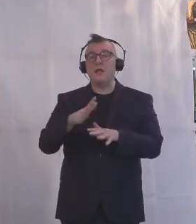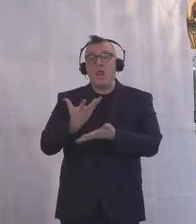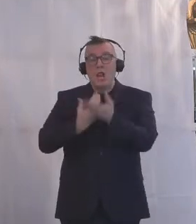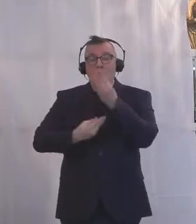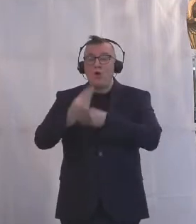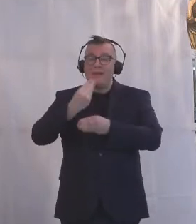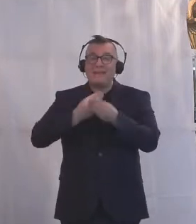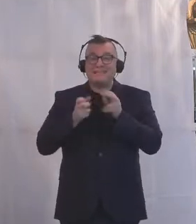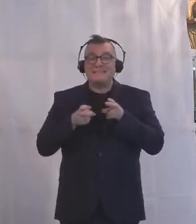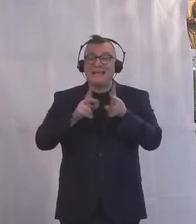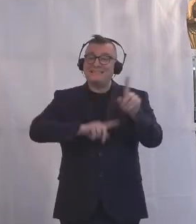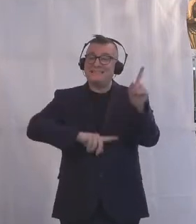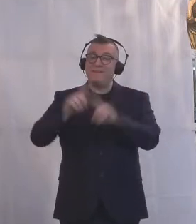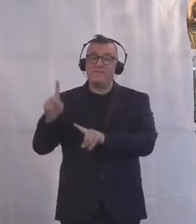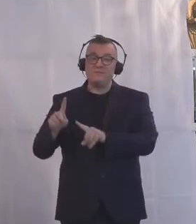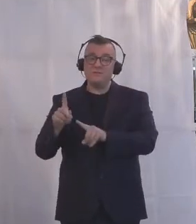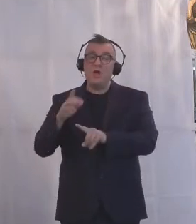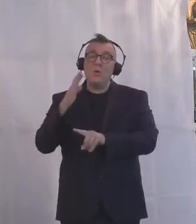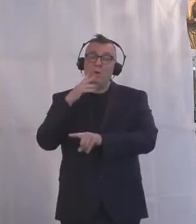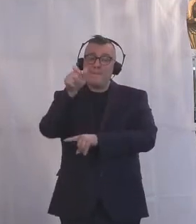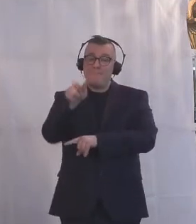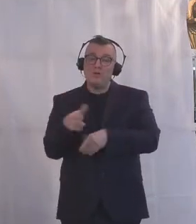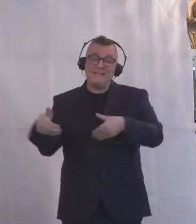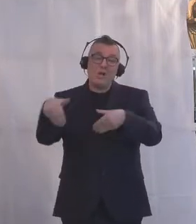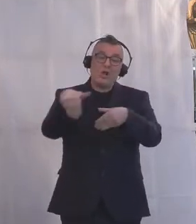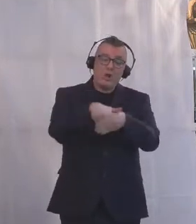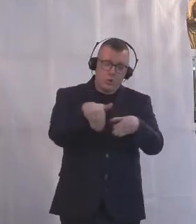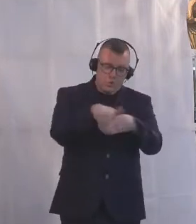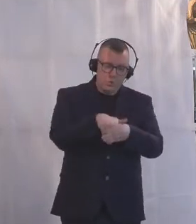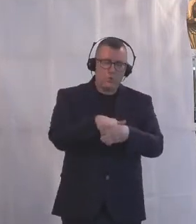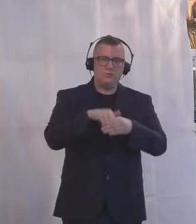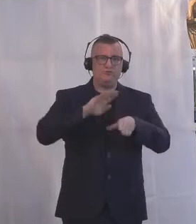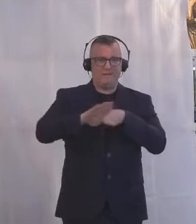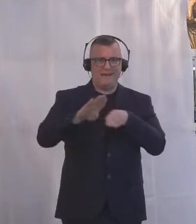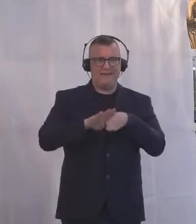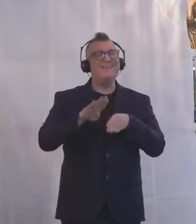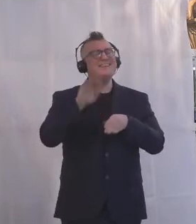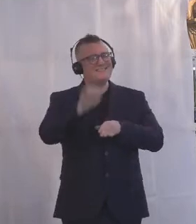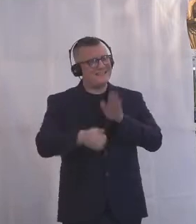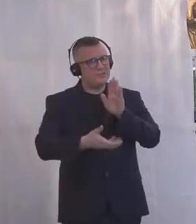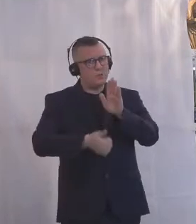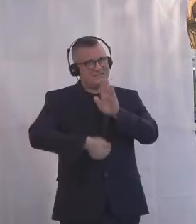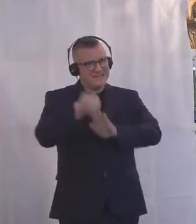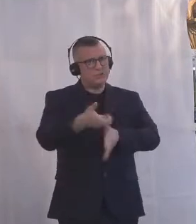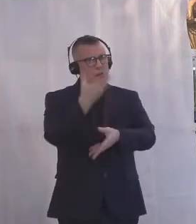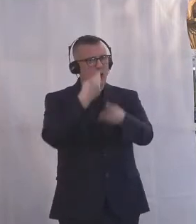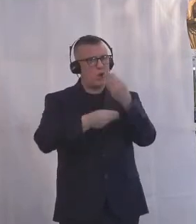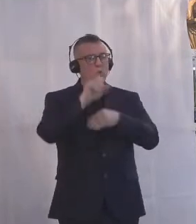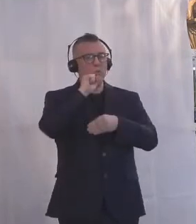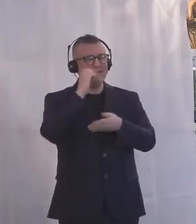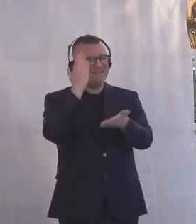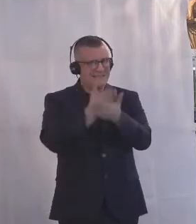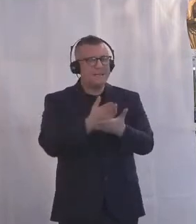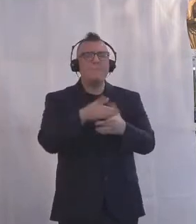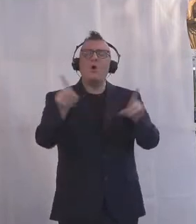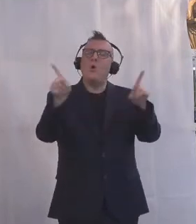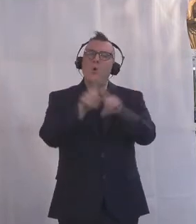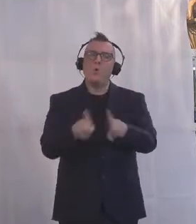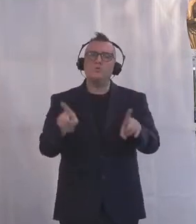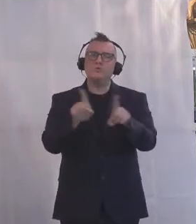training session walks out not only with the skills they need that are related to whatever the subject is, but